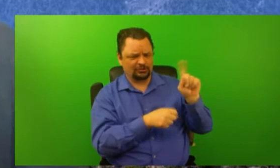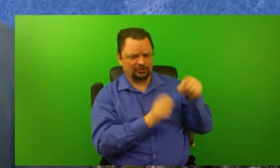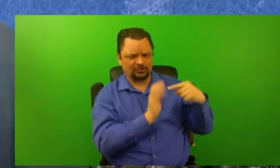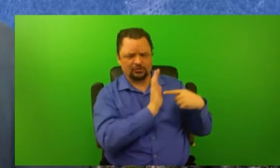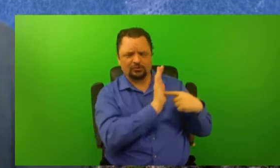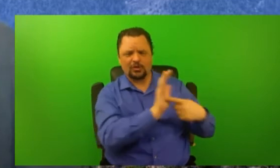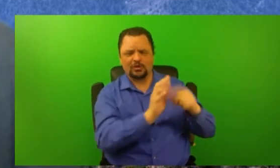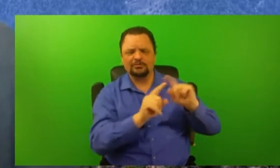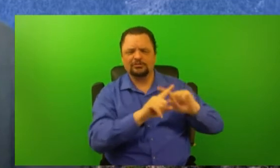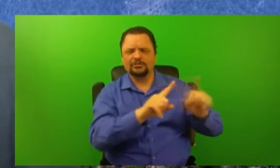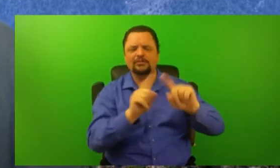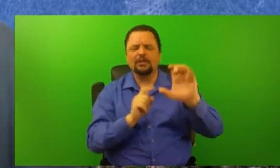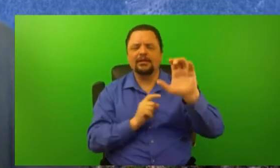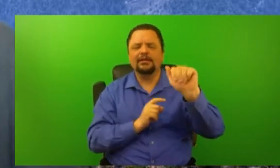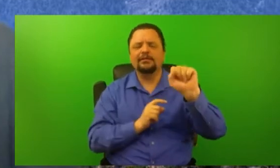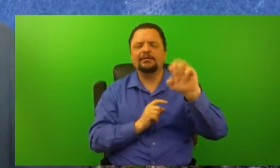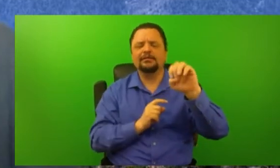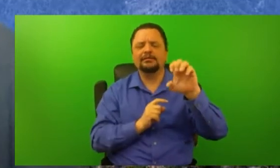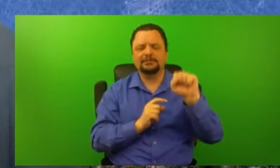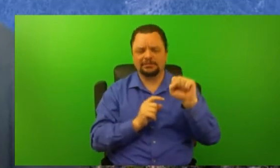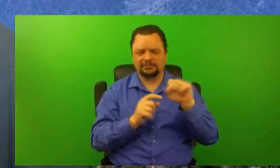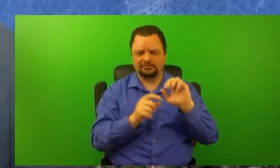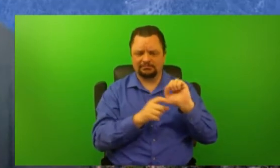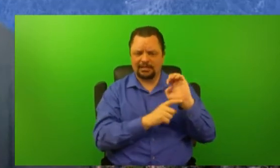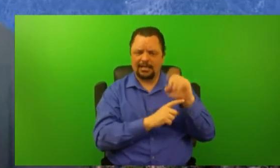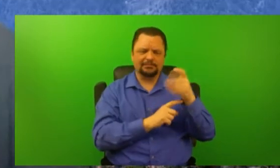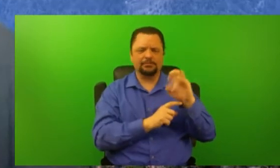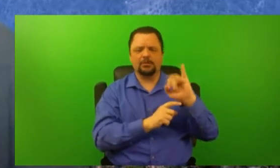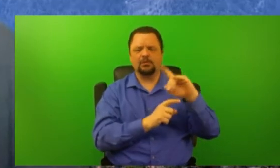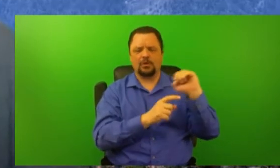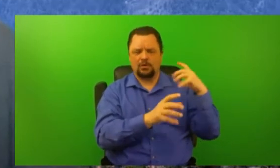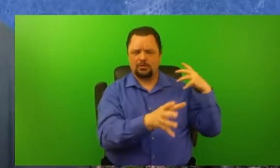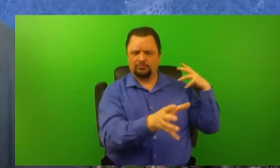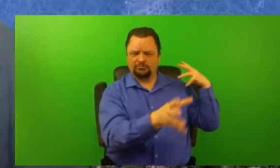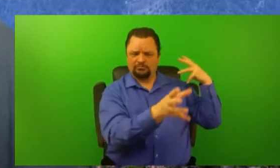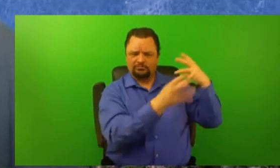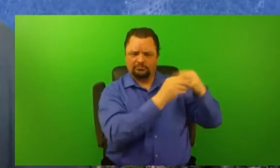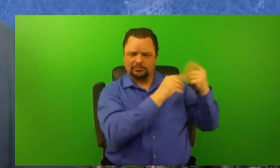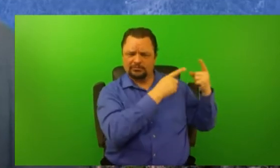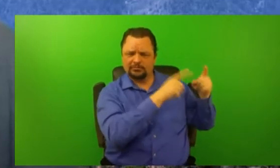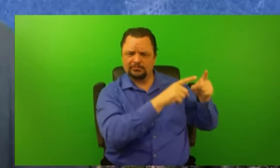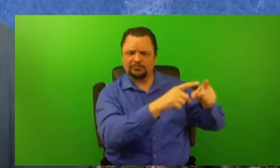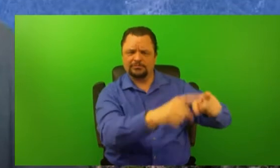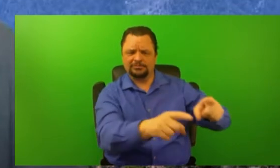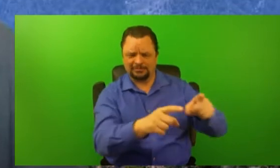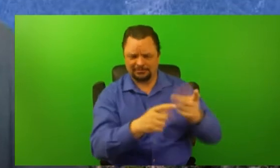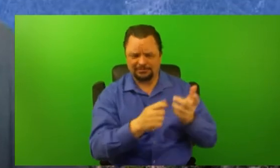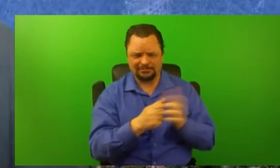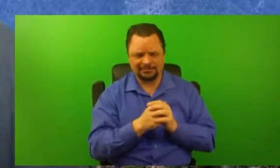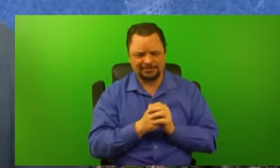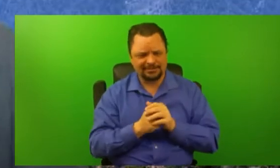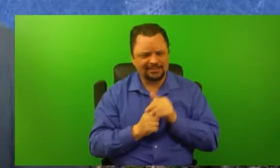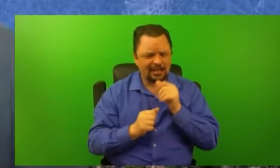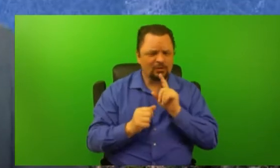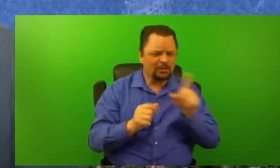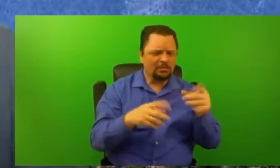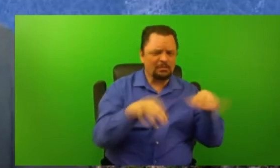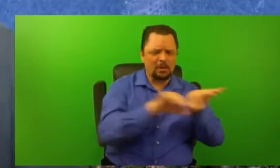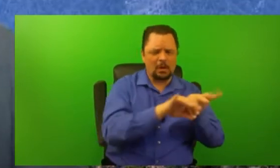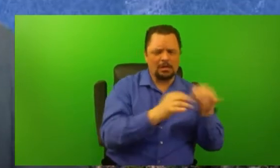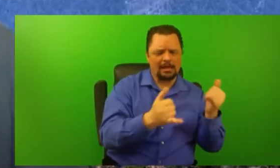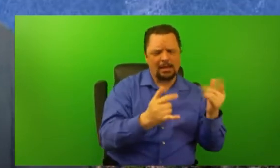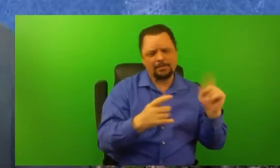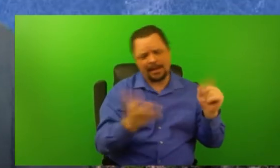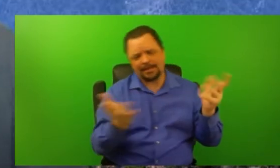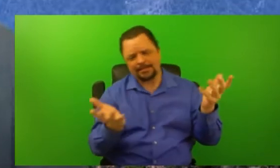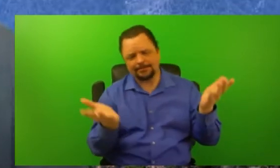cases per zip code over all time. Again, that's a little less significant and prevalent now with the decreased